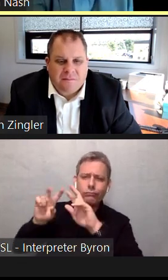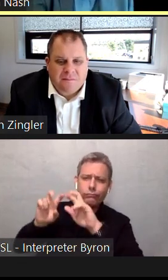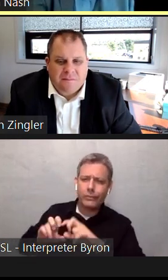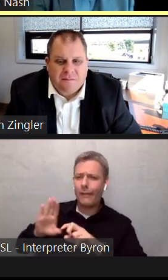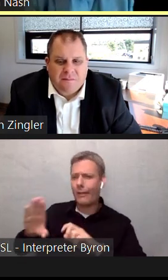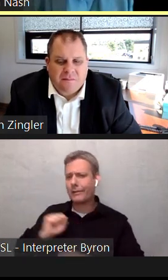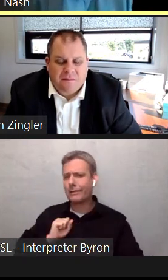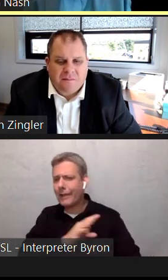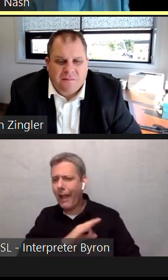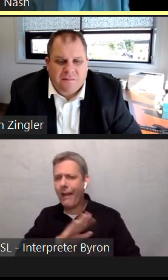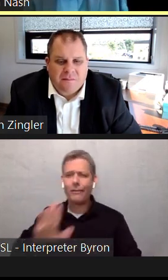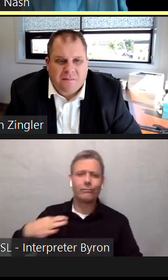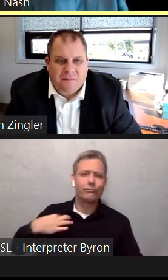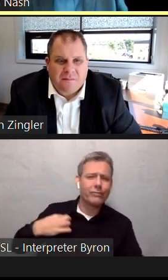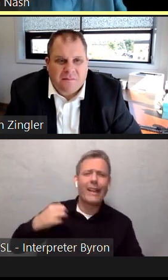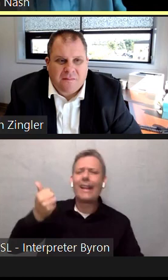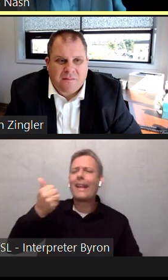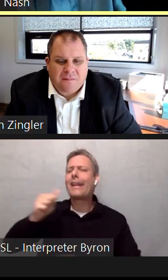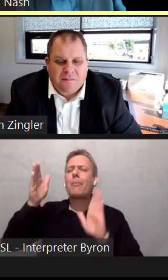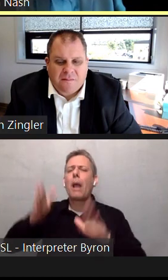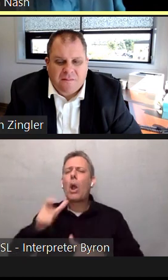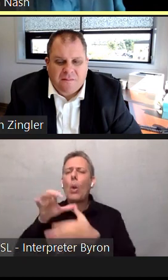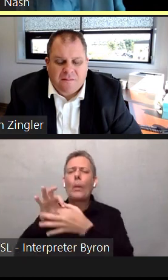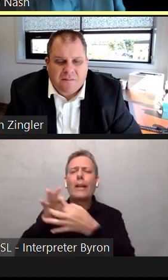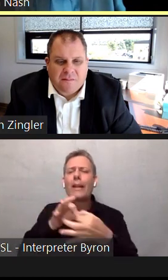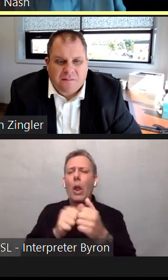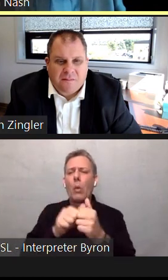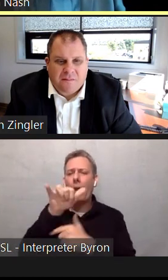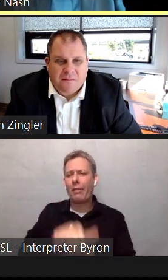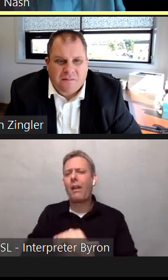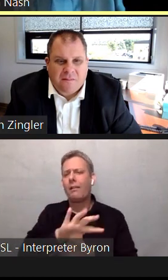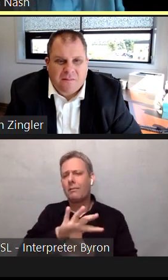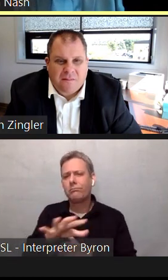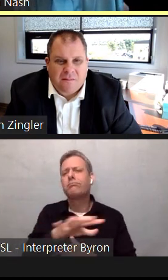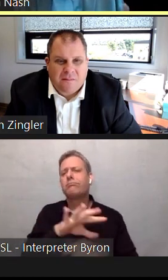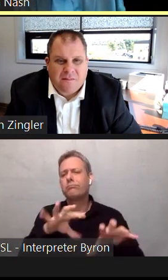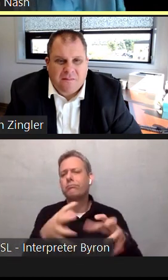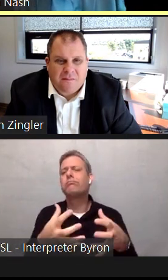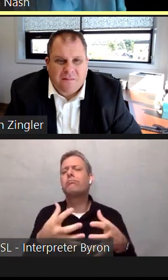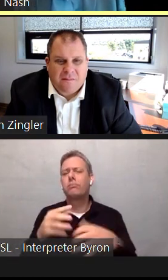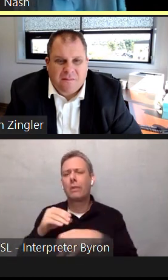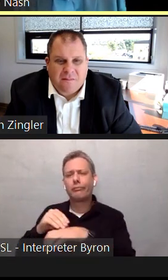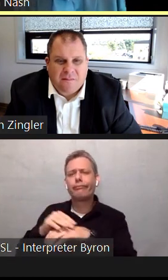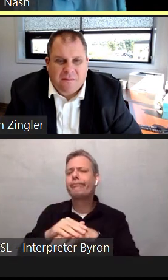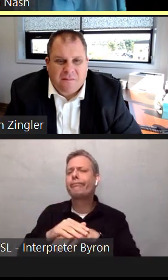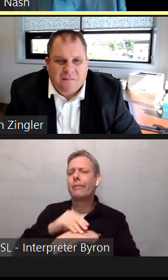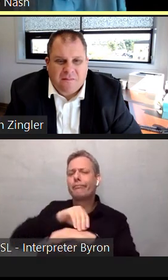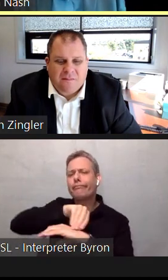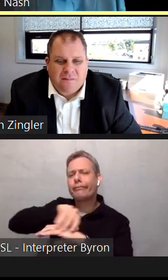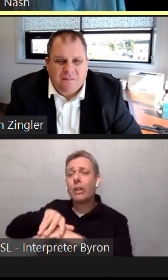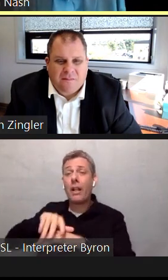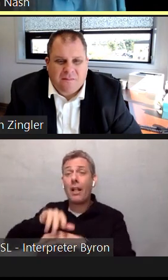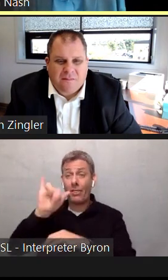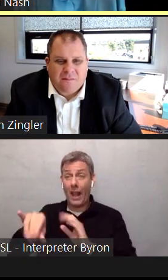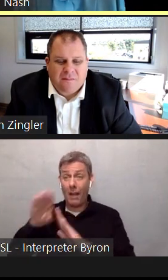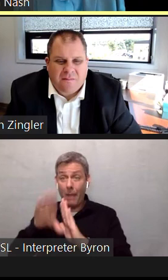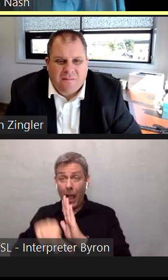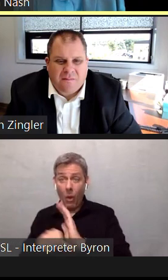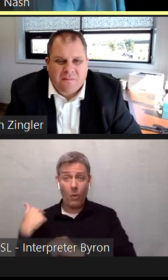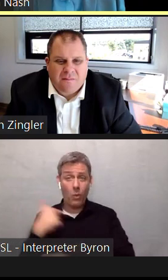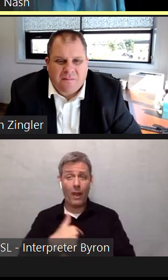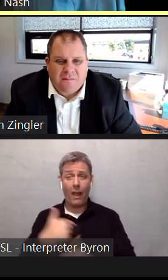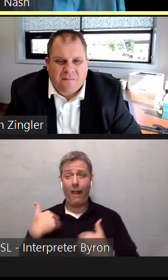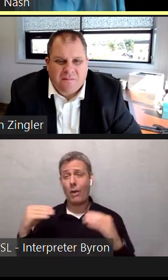of volunteers, anybody that's connected in that fashion. Based on that background check, we have far more